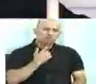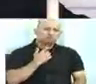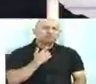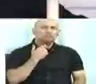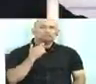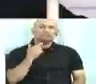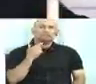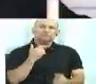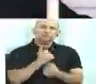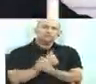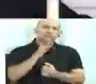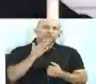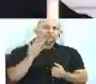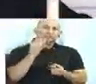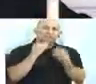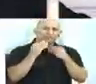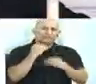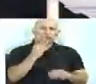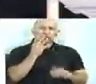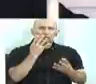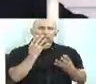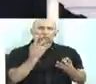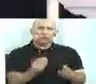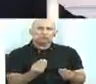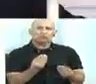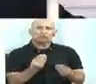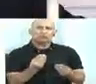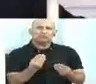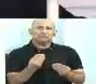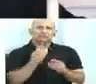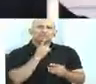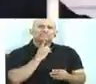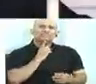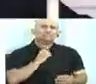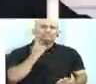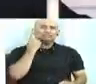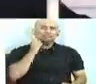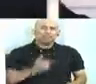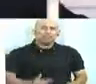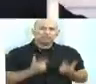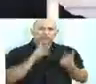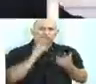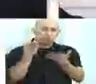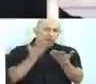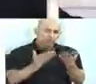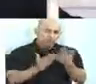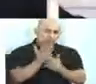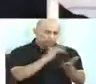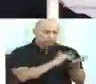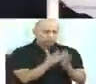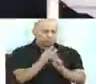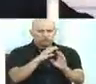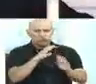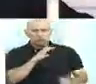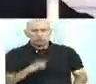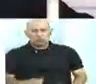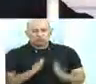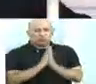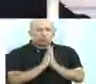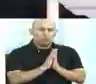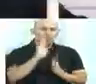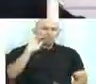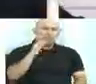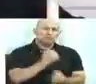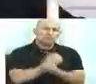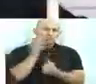and whet our thirst for the living water you offer us through Jesus Christ. We pray that your love